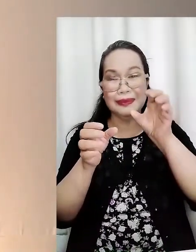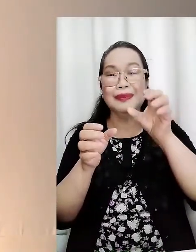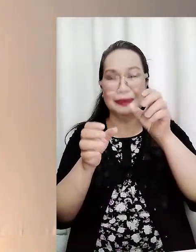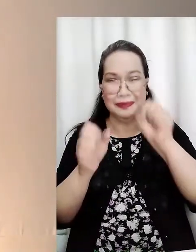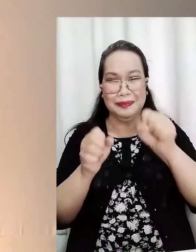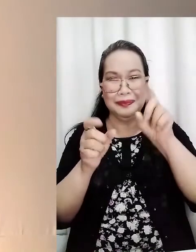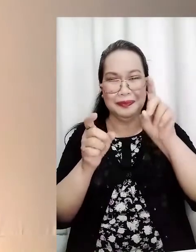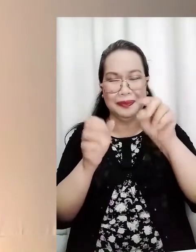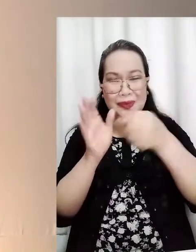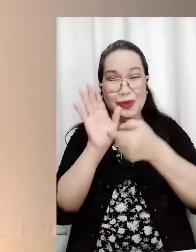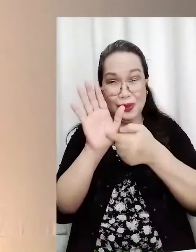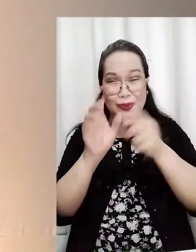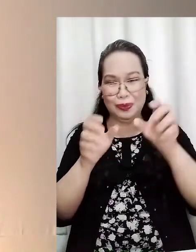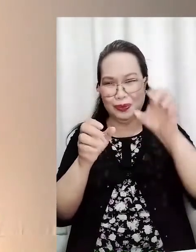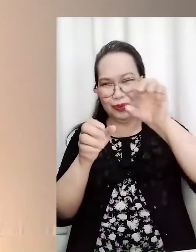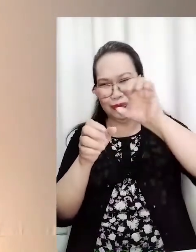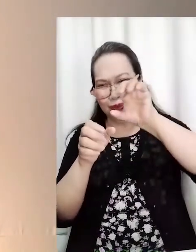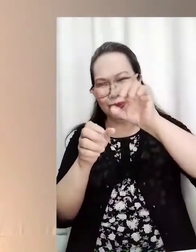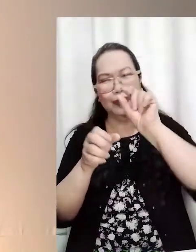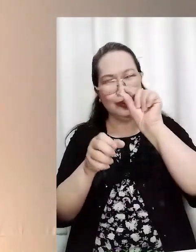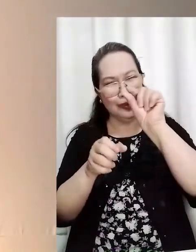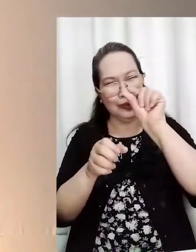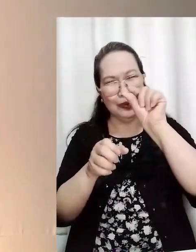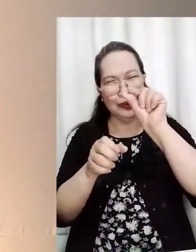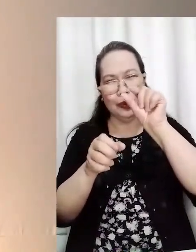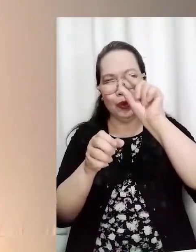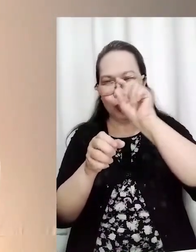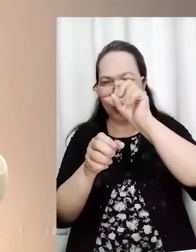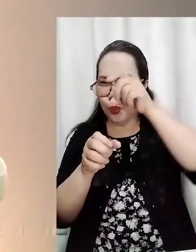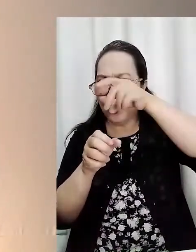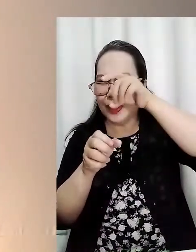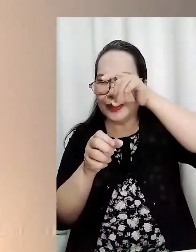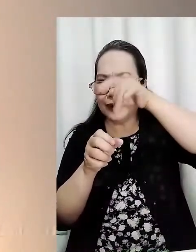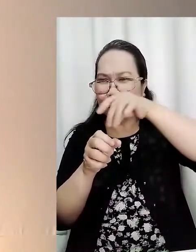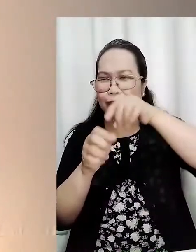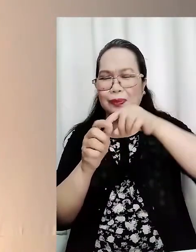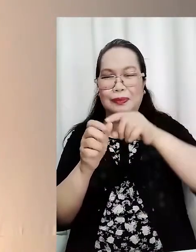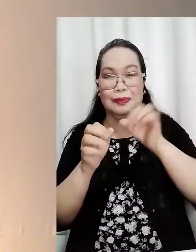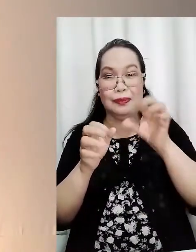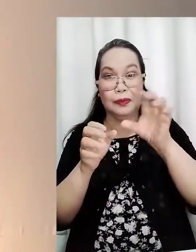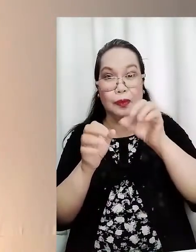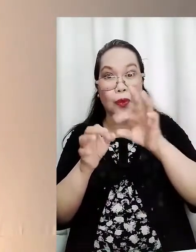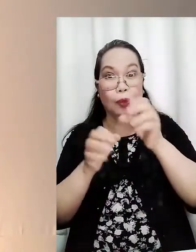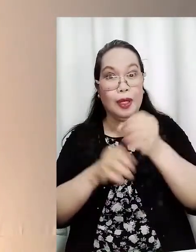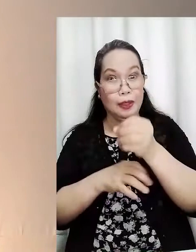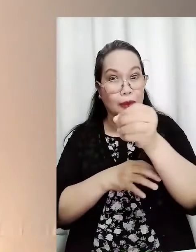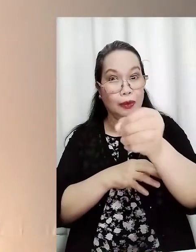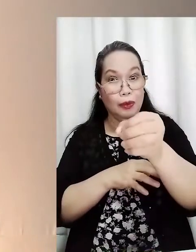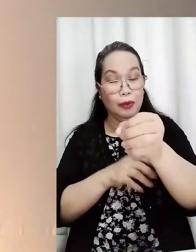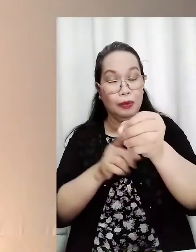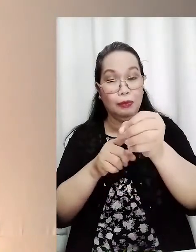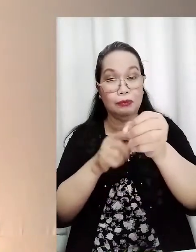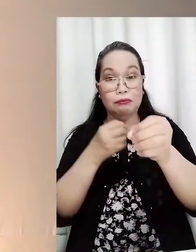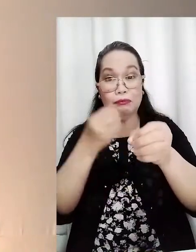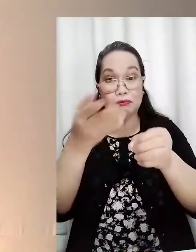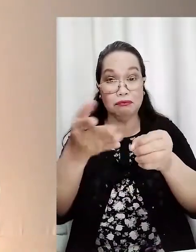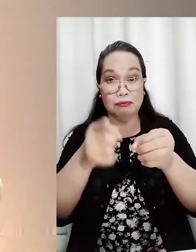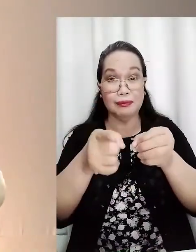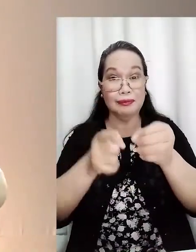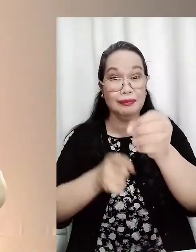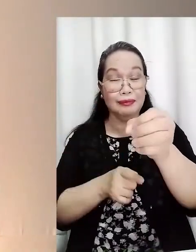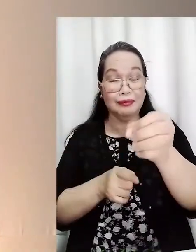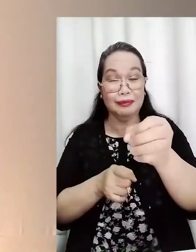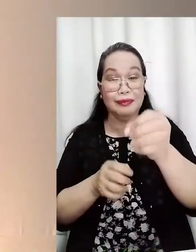Just a little bit. Ilan patak. And what if I offer this bottled water to